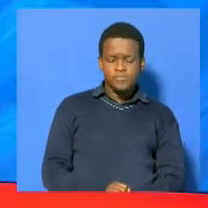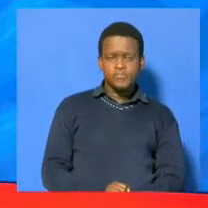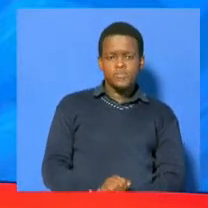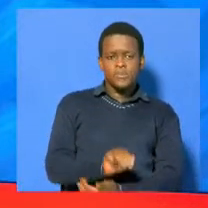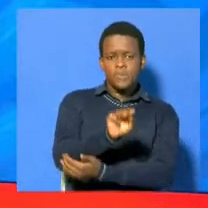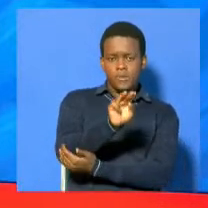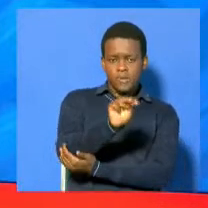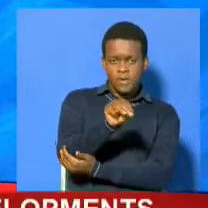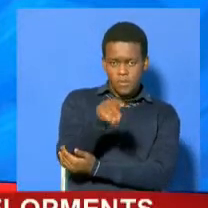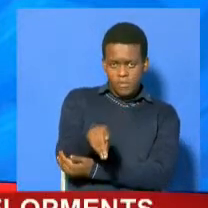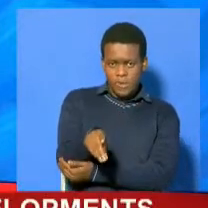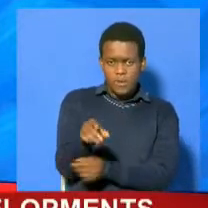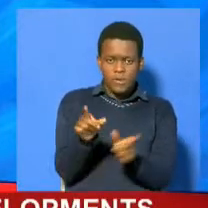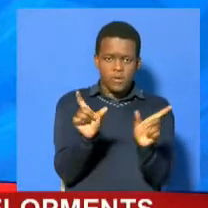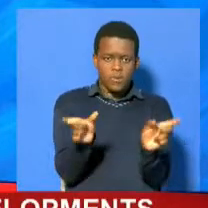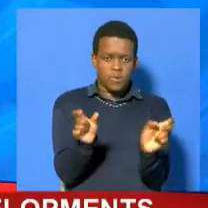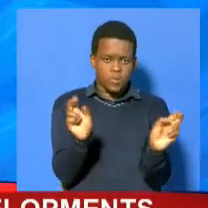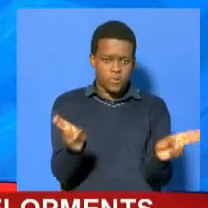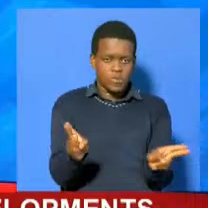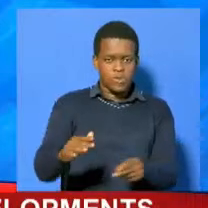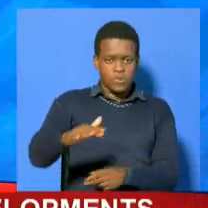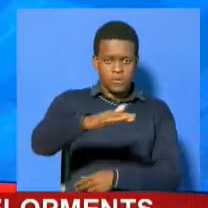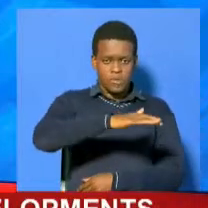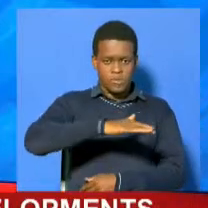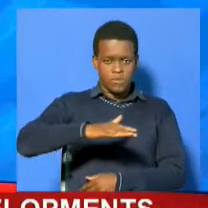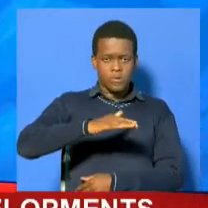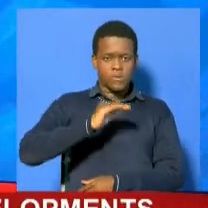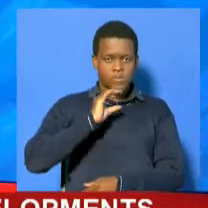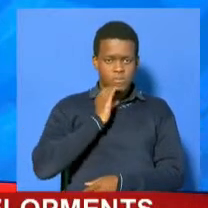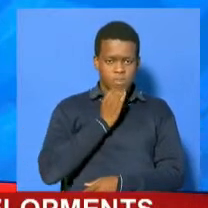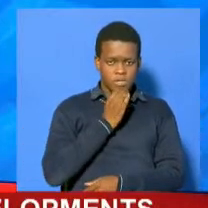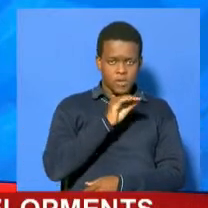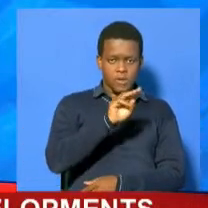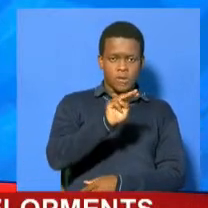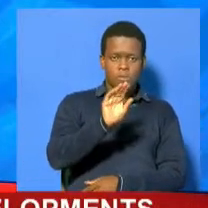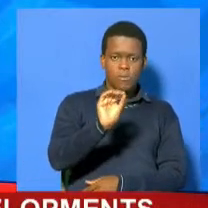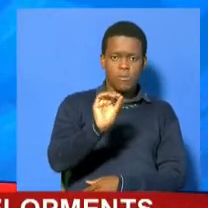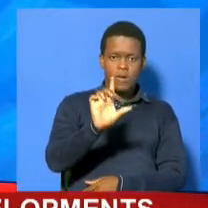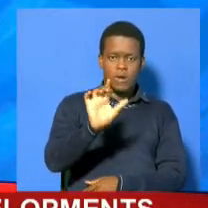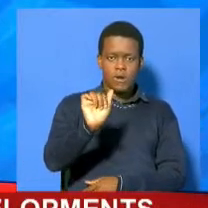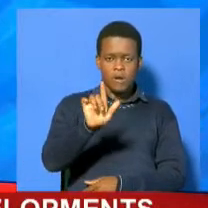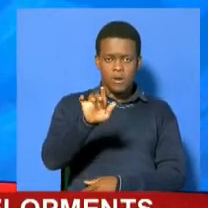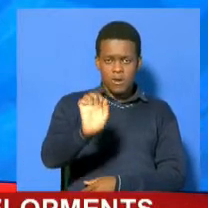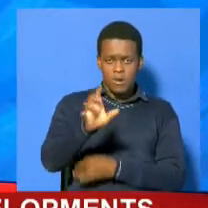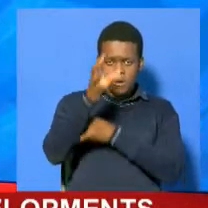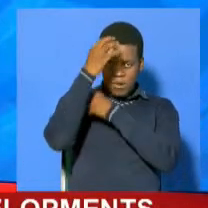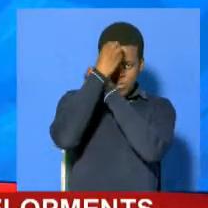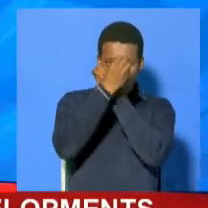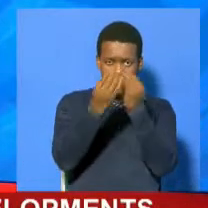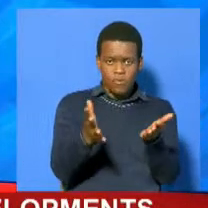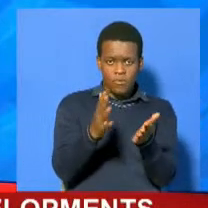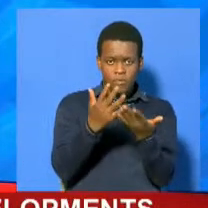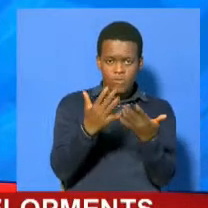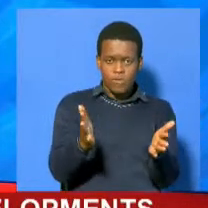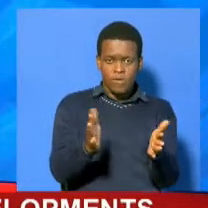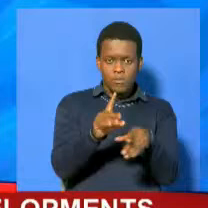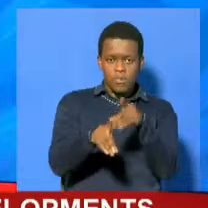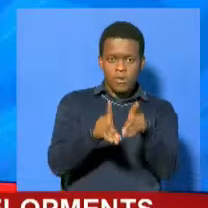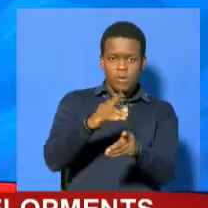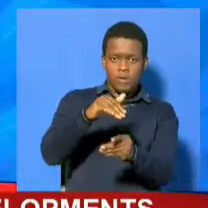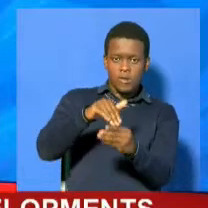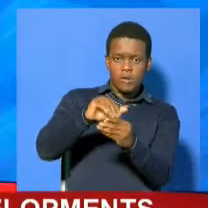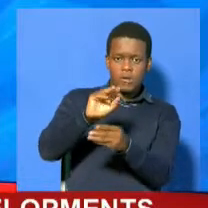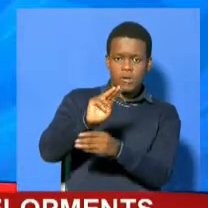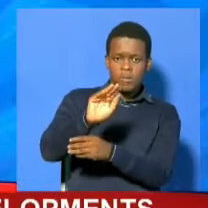Member of Parliament for Good Hope Mabule, Mr. Eric Molale, has informed residents of Mabule that government will provide